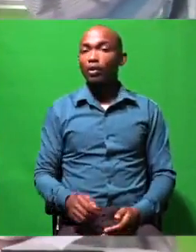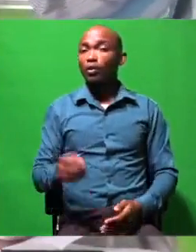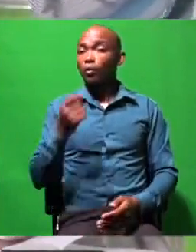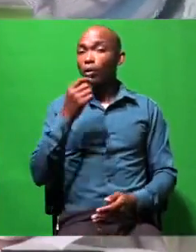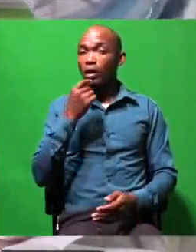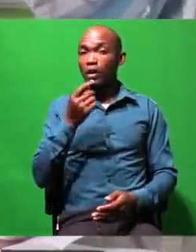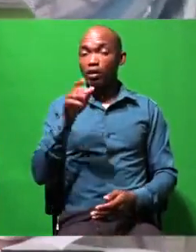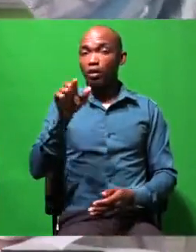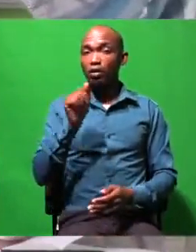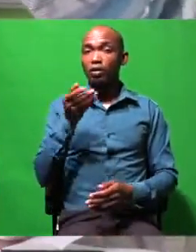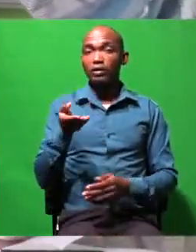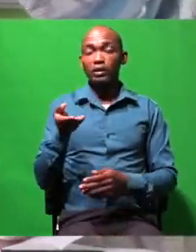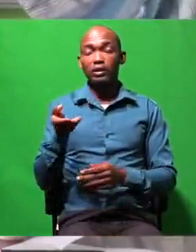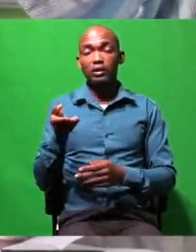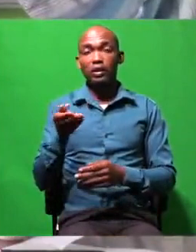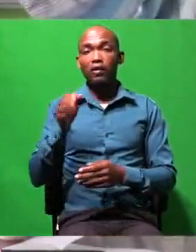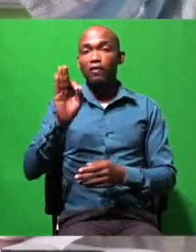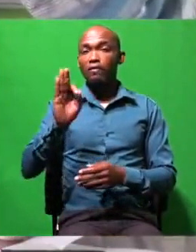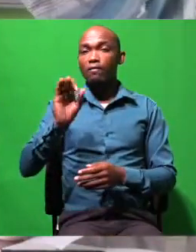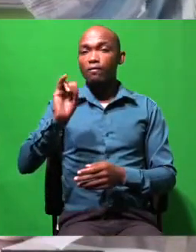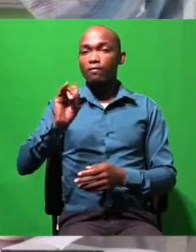Field or career or professional.